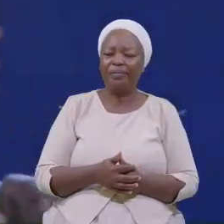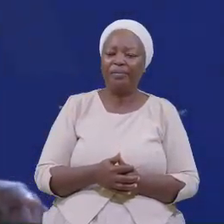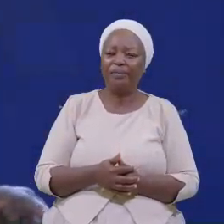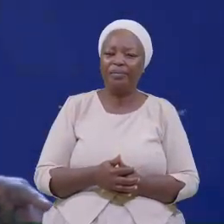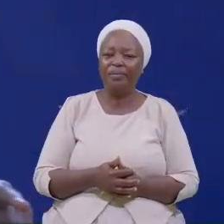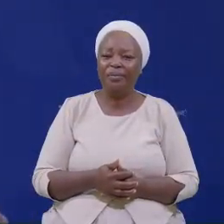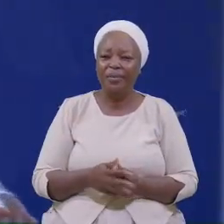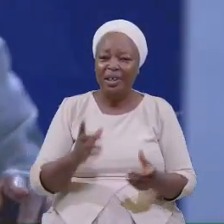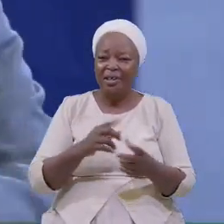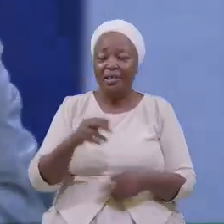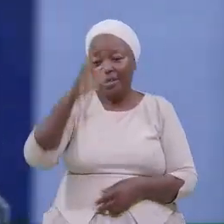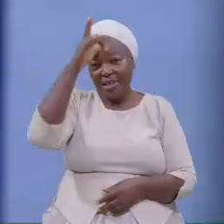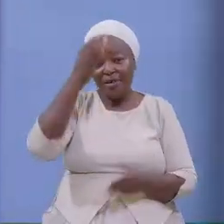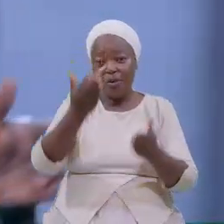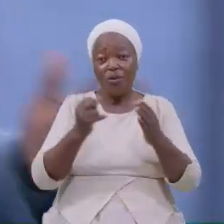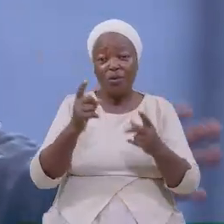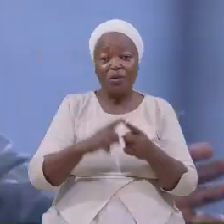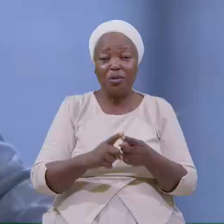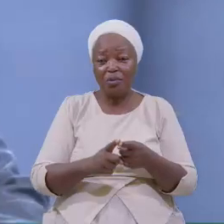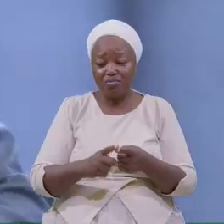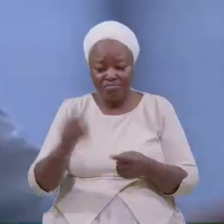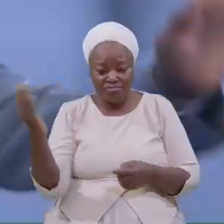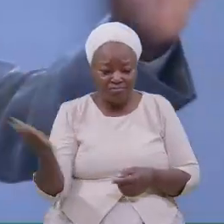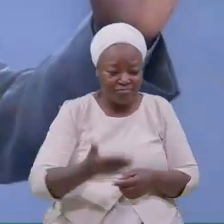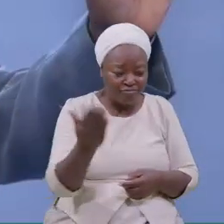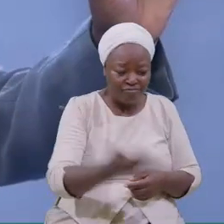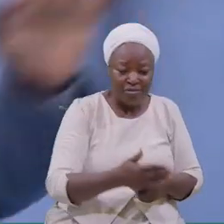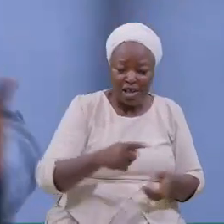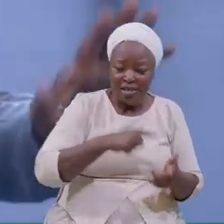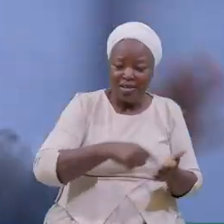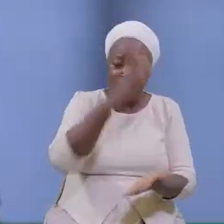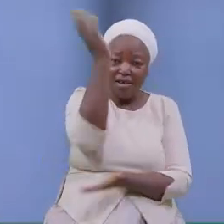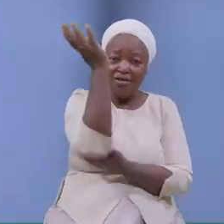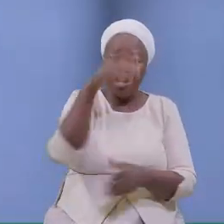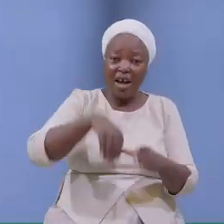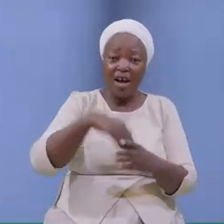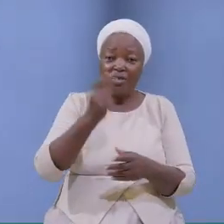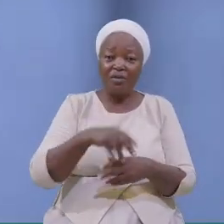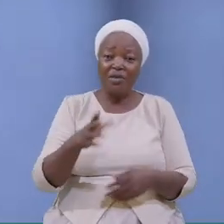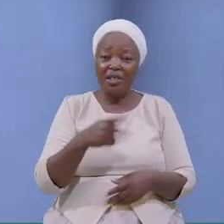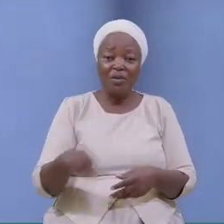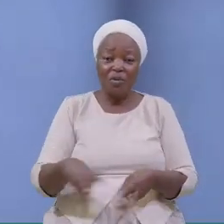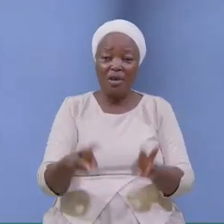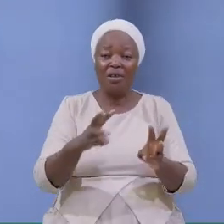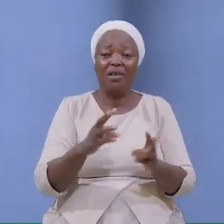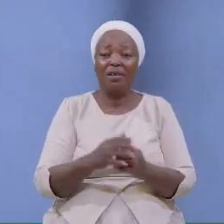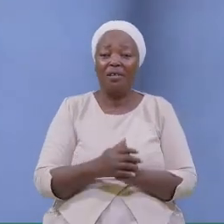daddy wants to clear this tree out of the of his field.